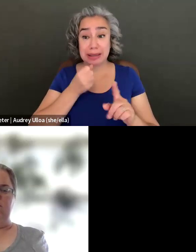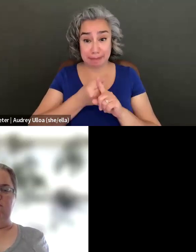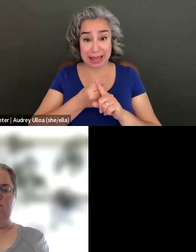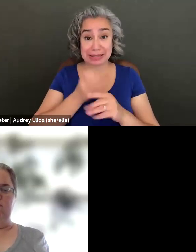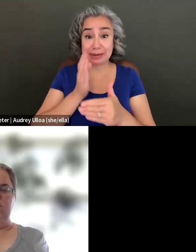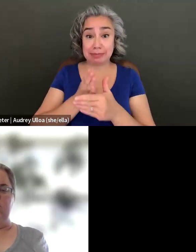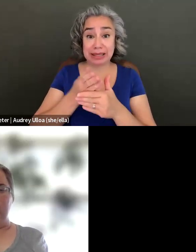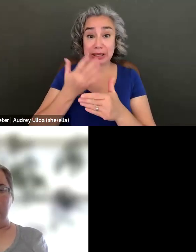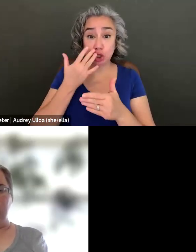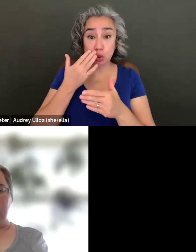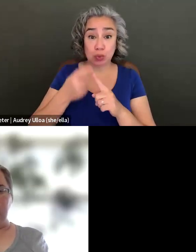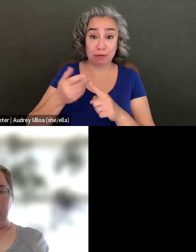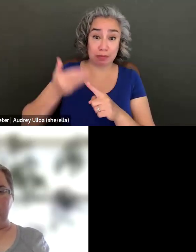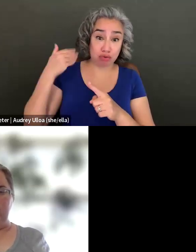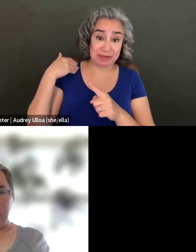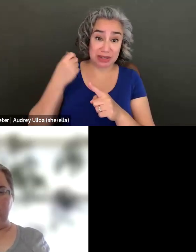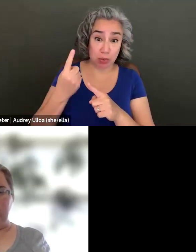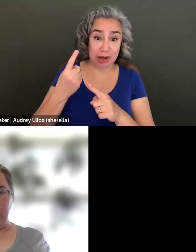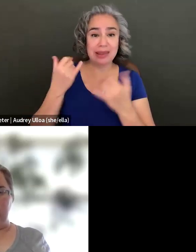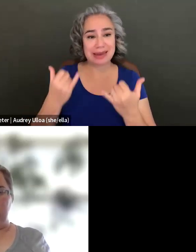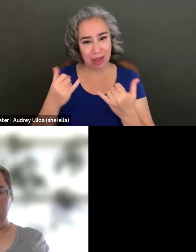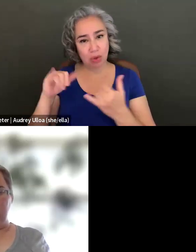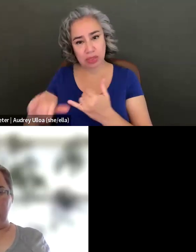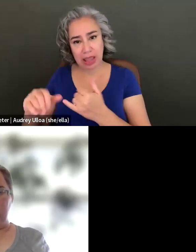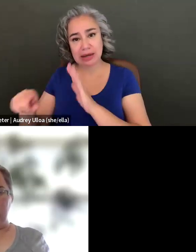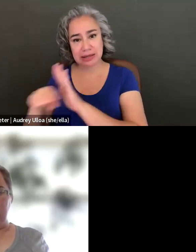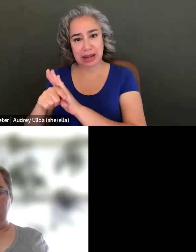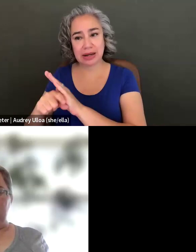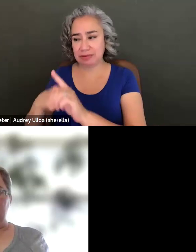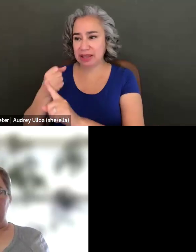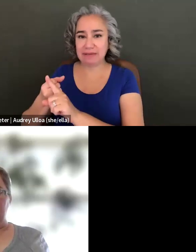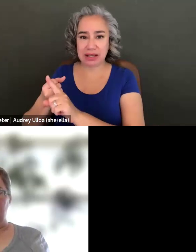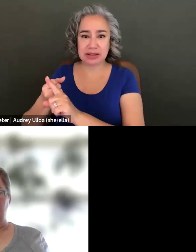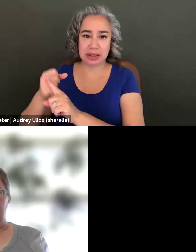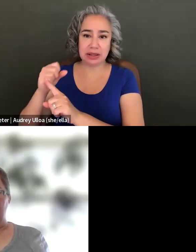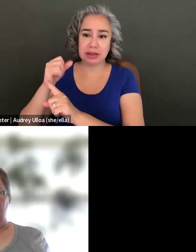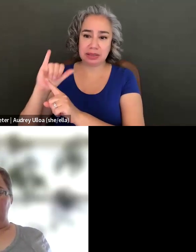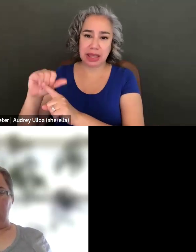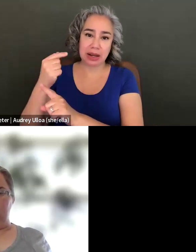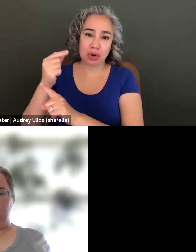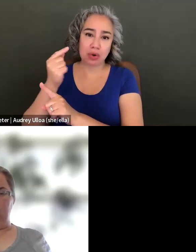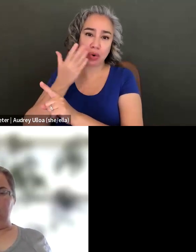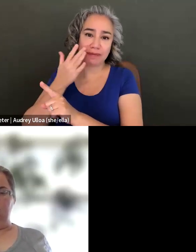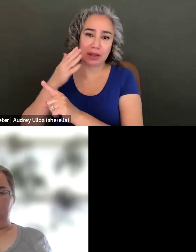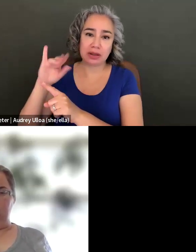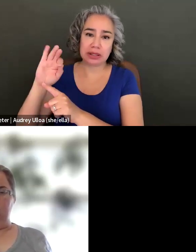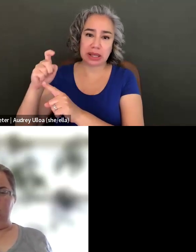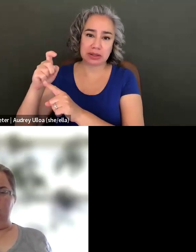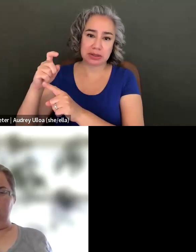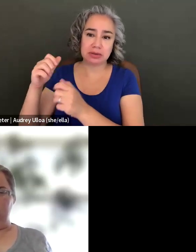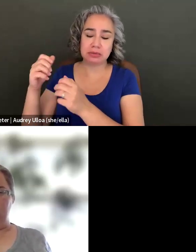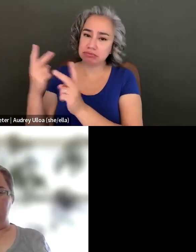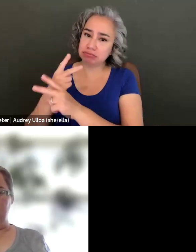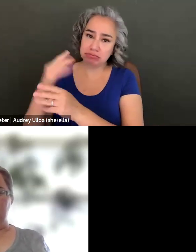previous analysis, negatively affected chlorophyll index, significantly decreasing it under heat